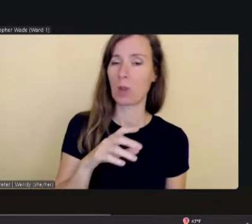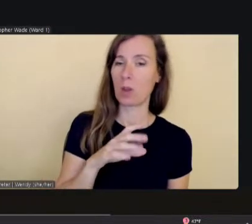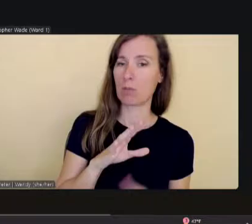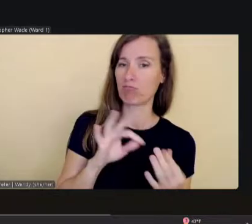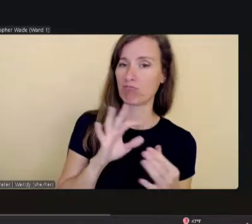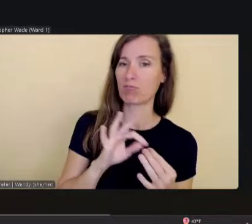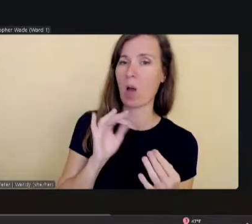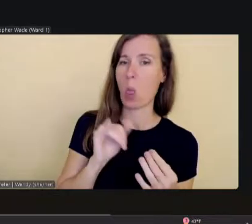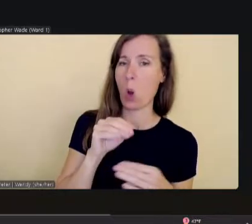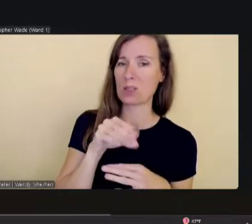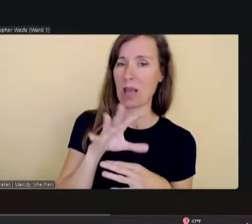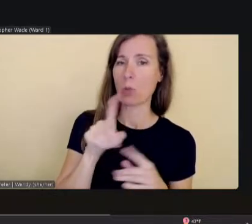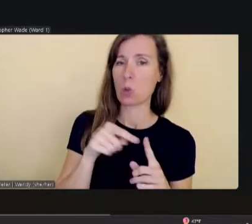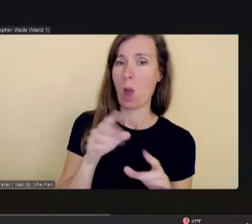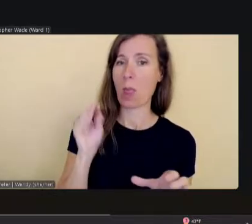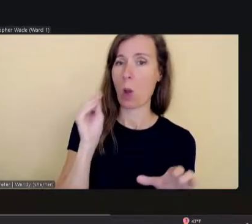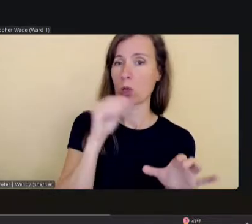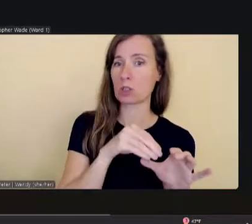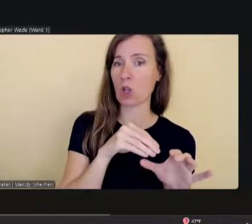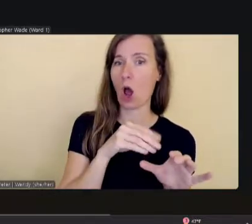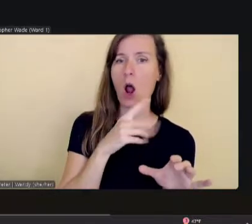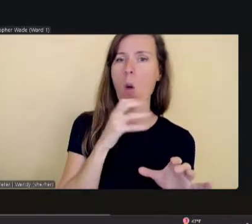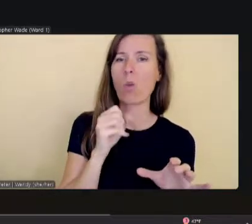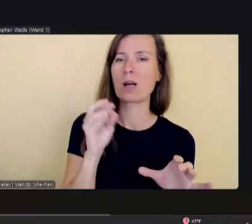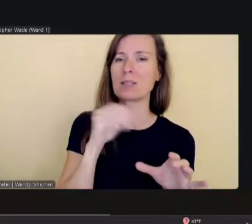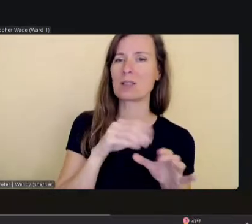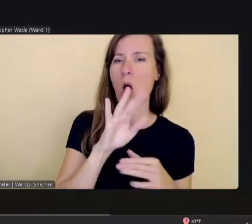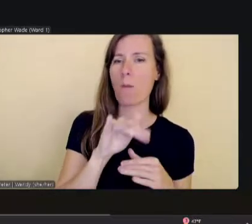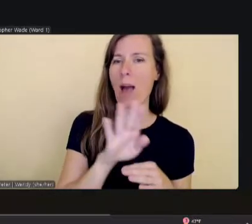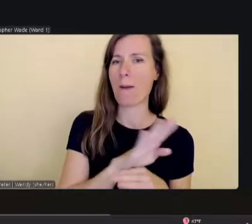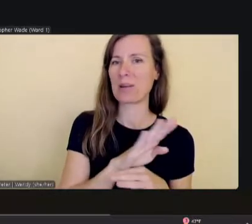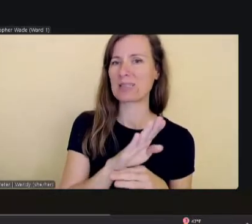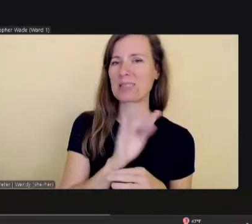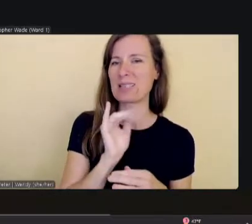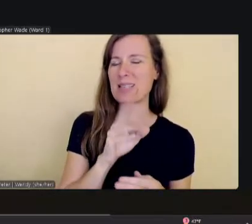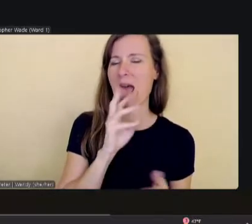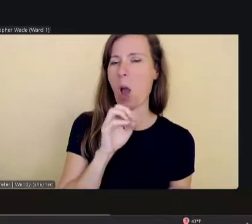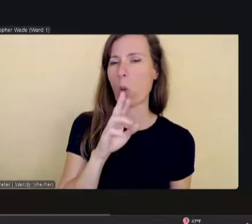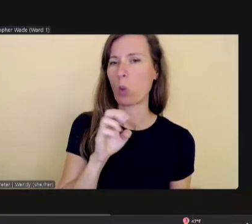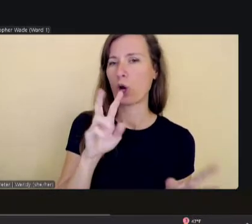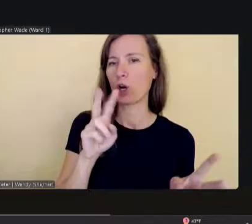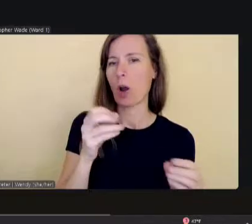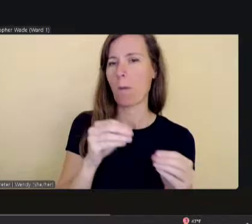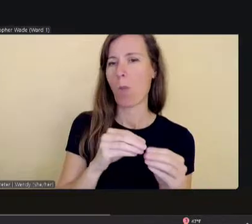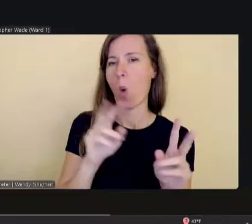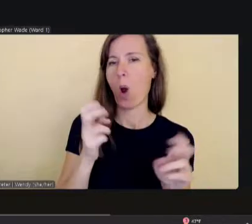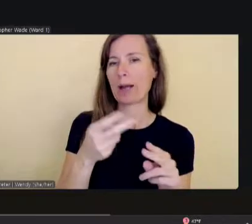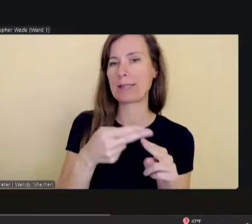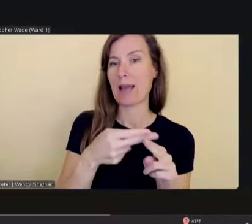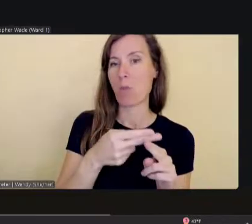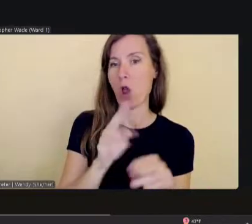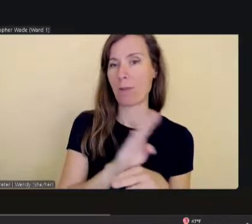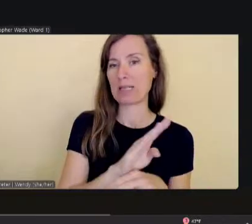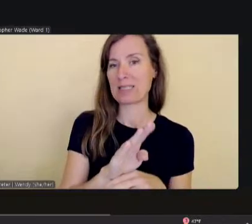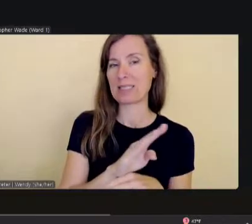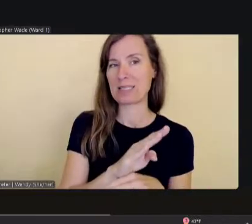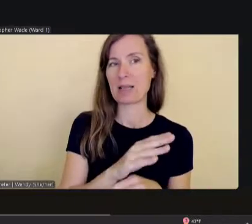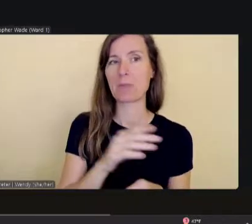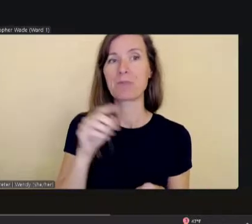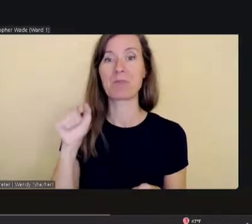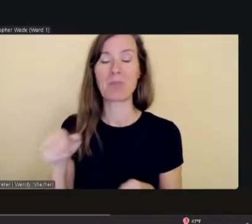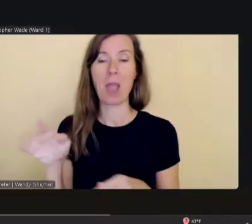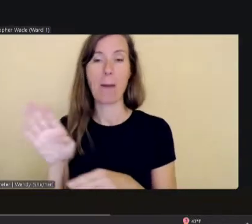they were installed by businesses that were fly-by-the-night businesses, okay? All the businesses that we have